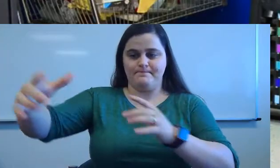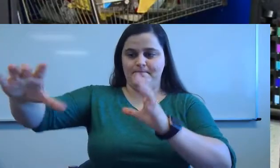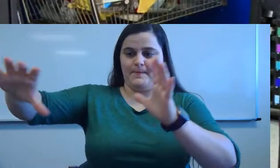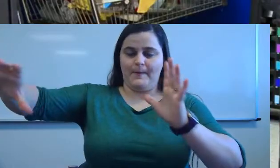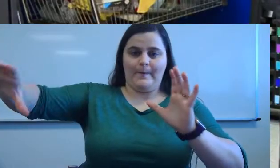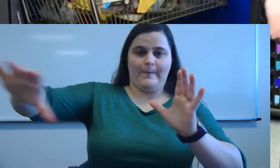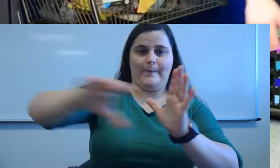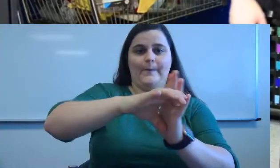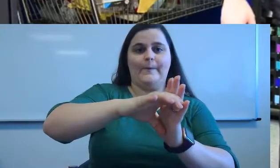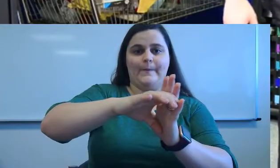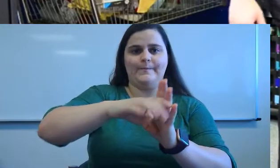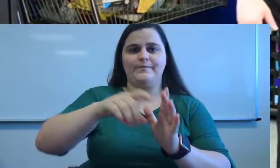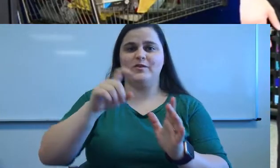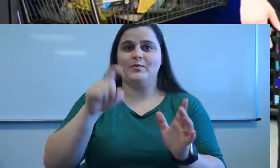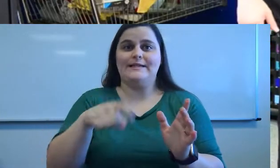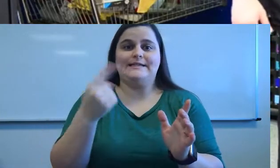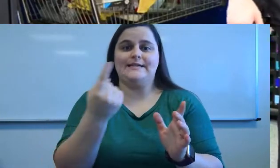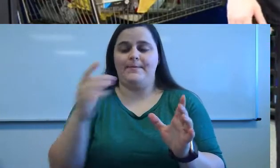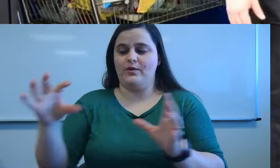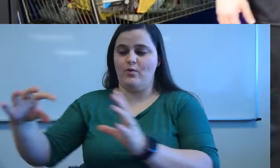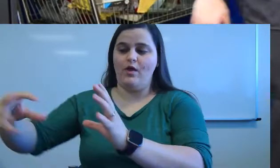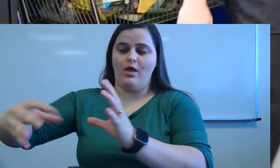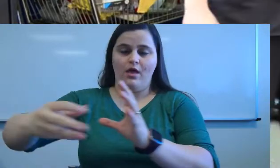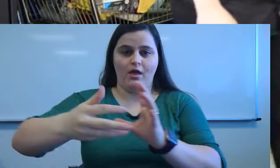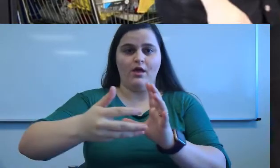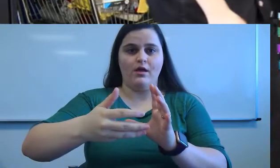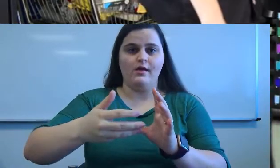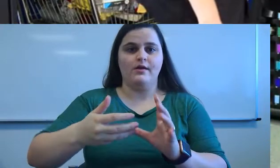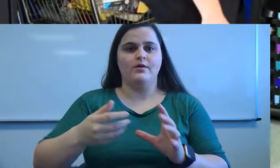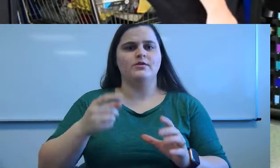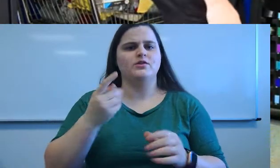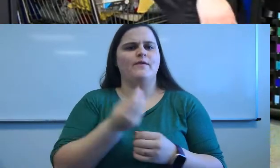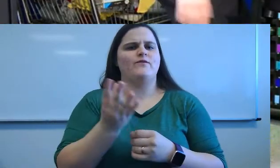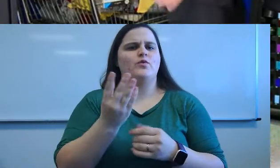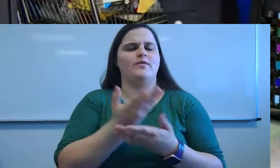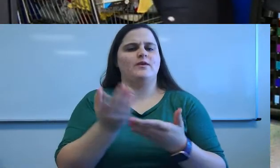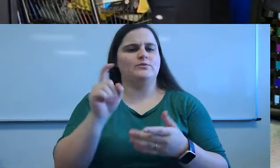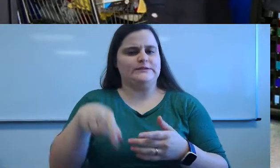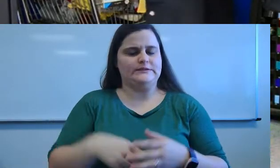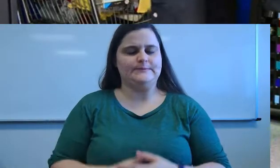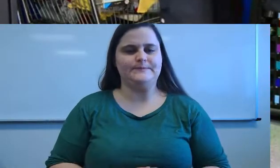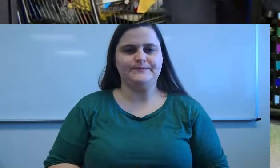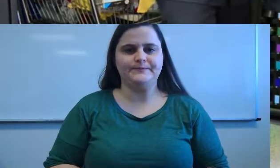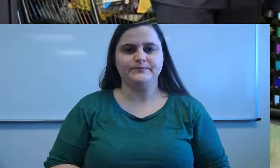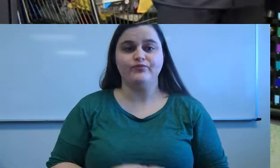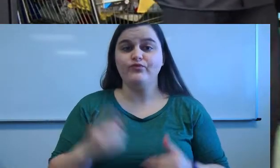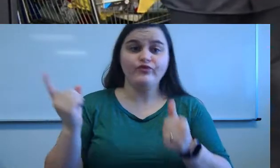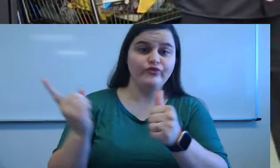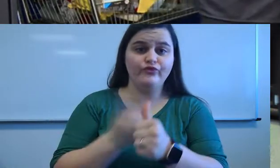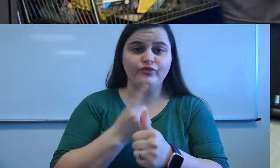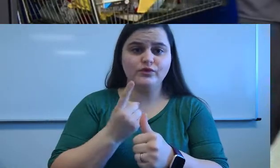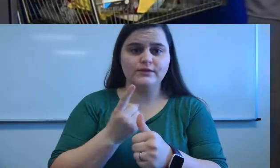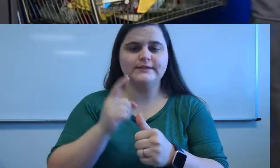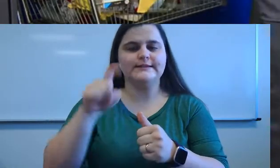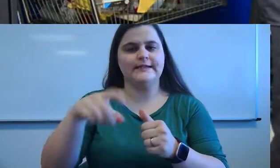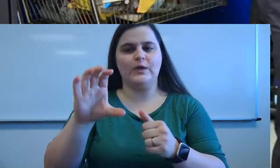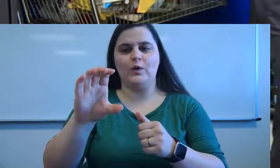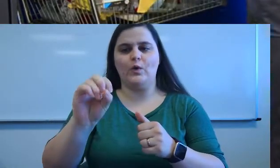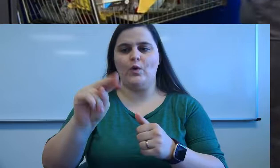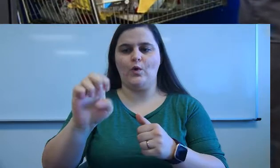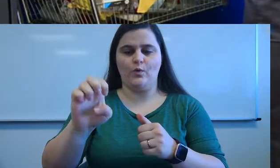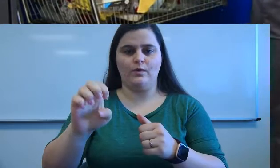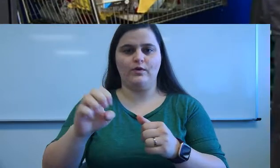We need something for this to clamp against. So there's a couple other parts that we're going to get. First thing, we're going to find a cone. We have two